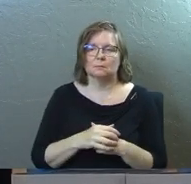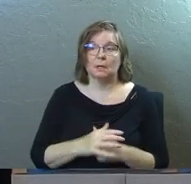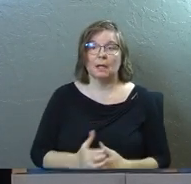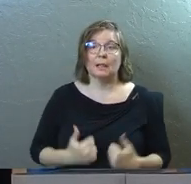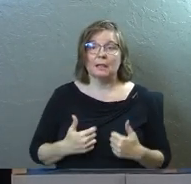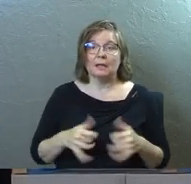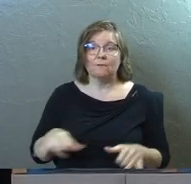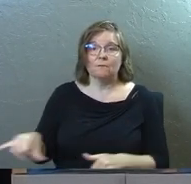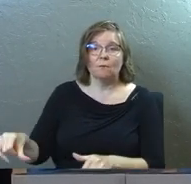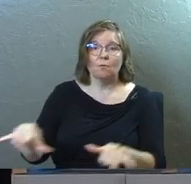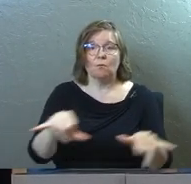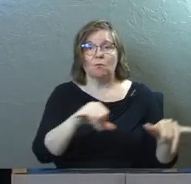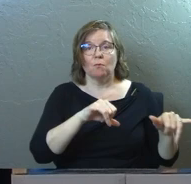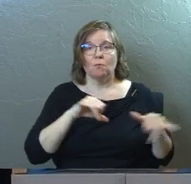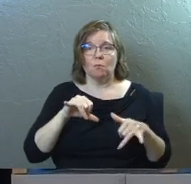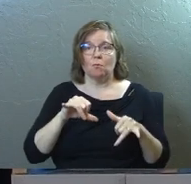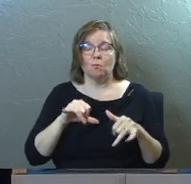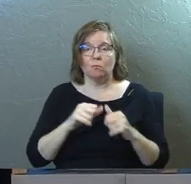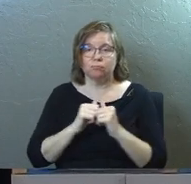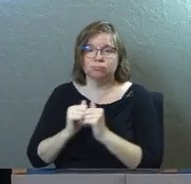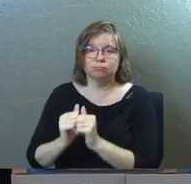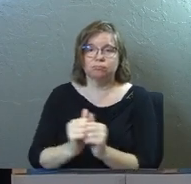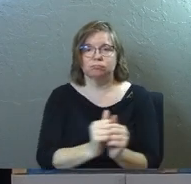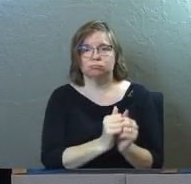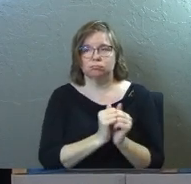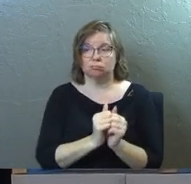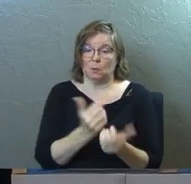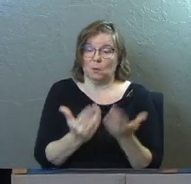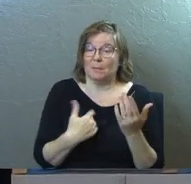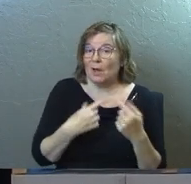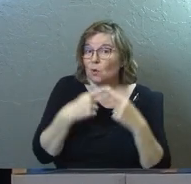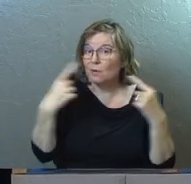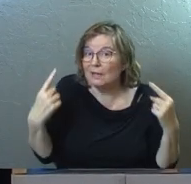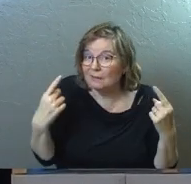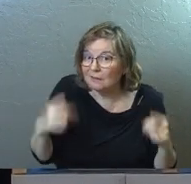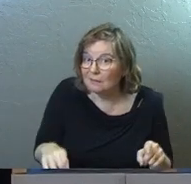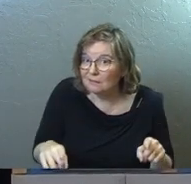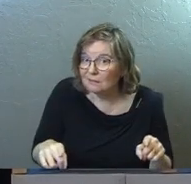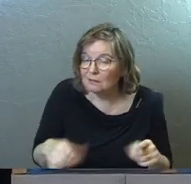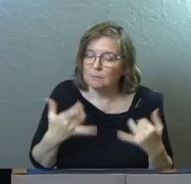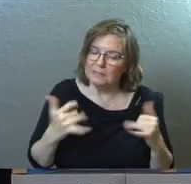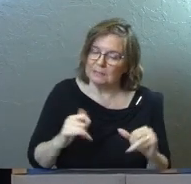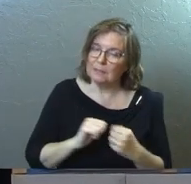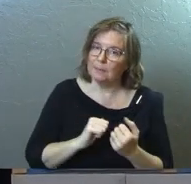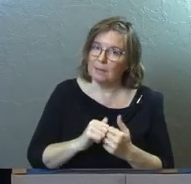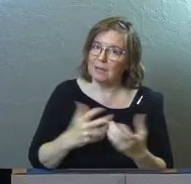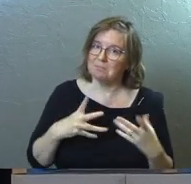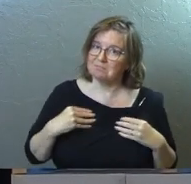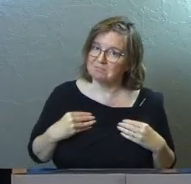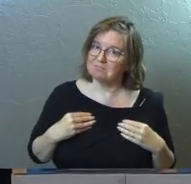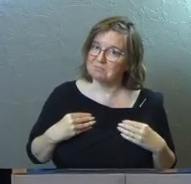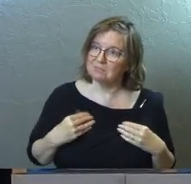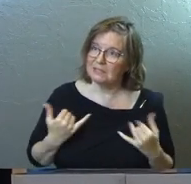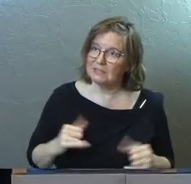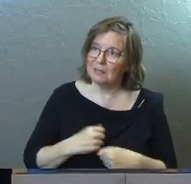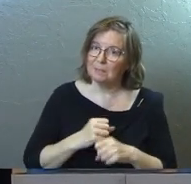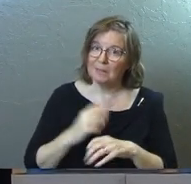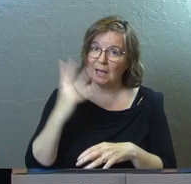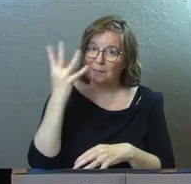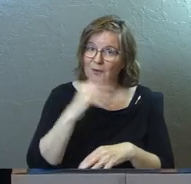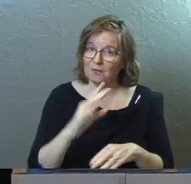Amen. Live in harmony together, right? So we might not agree, but we can still make beautiful music. That's how I see it,